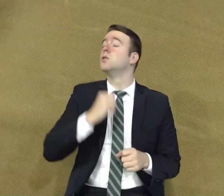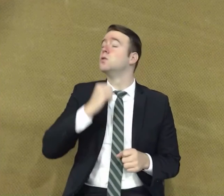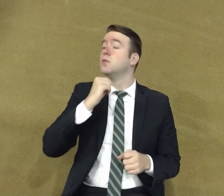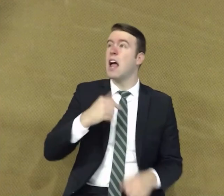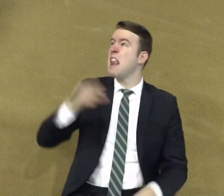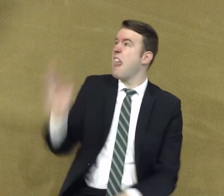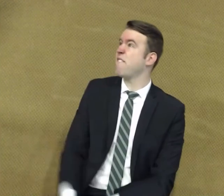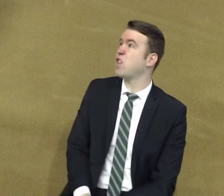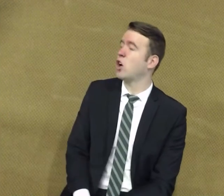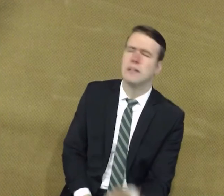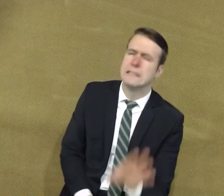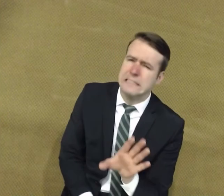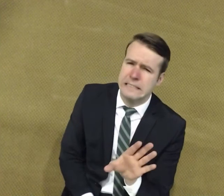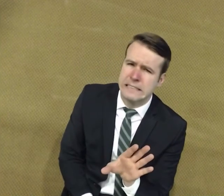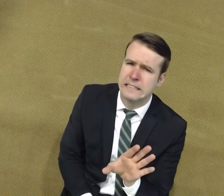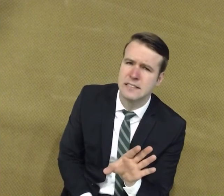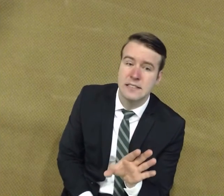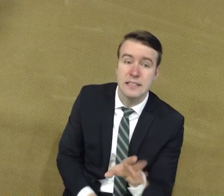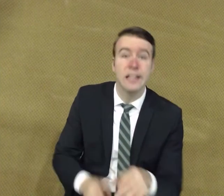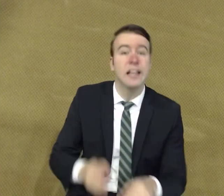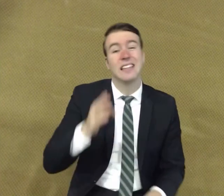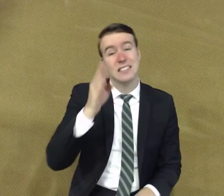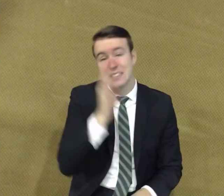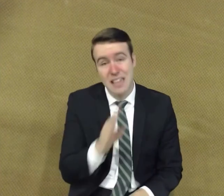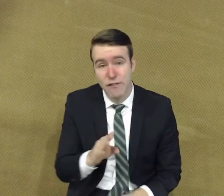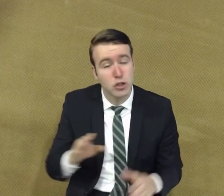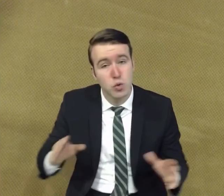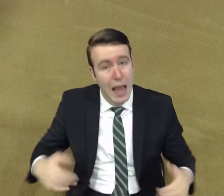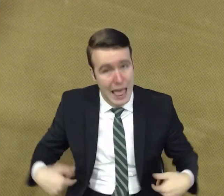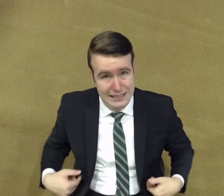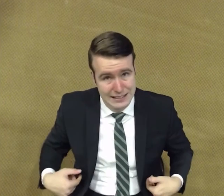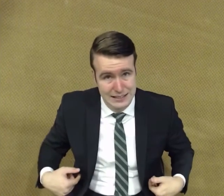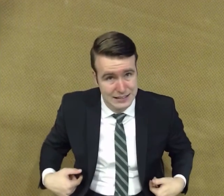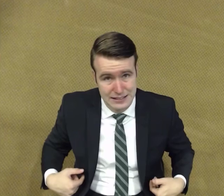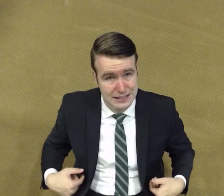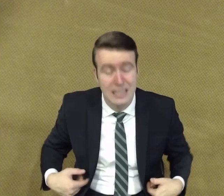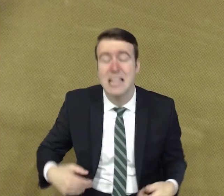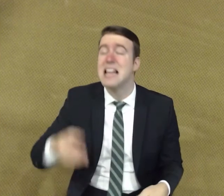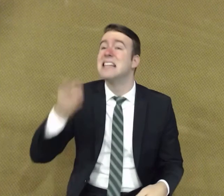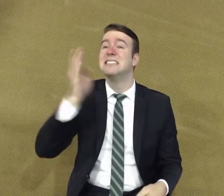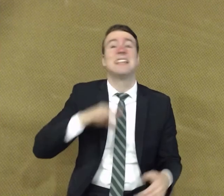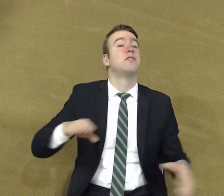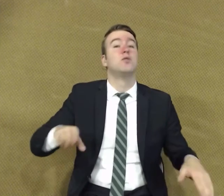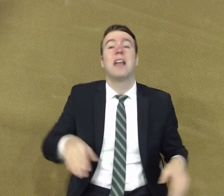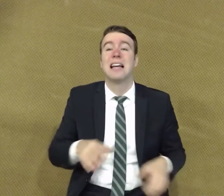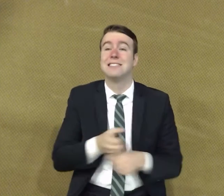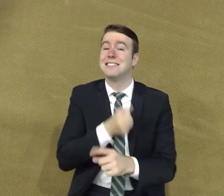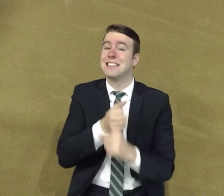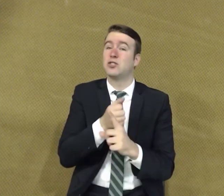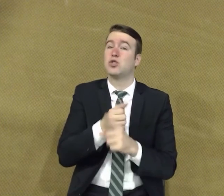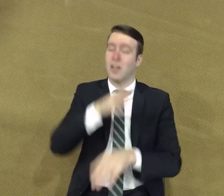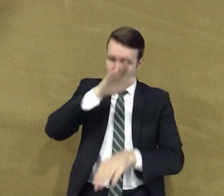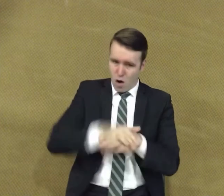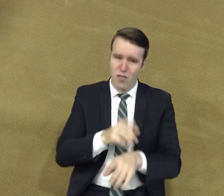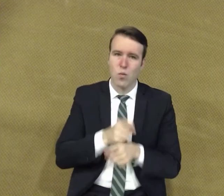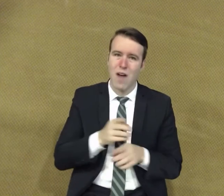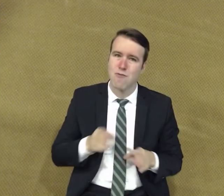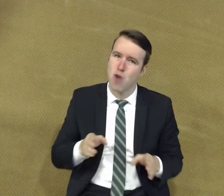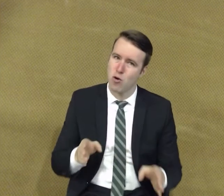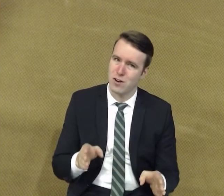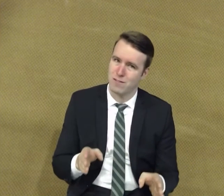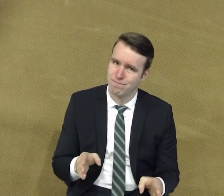don't ever say never. It's never too late. It's never too late to get yourself back on the right